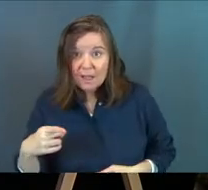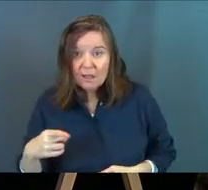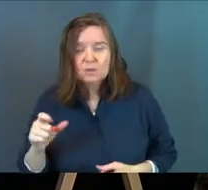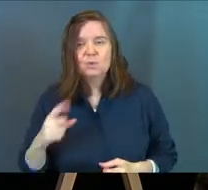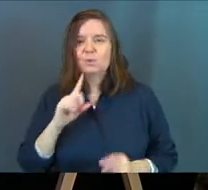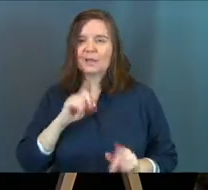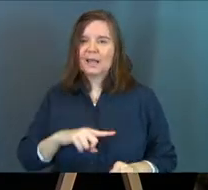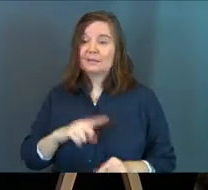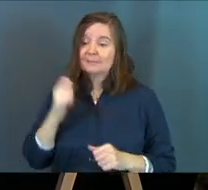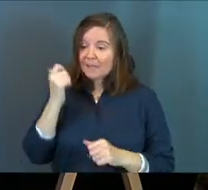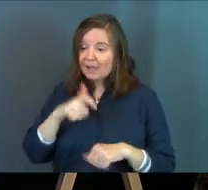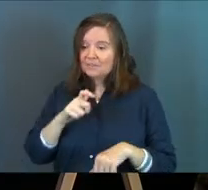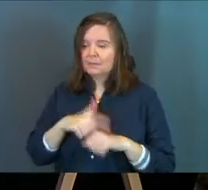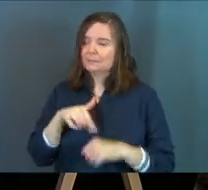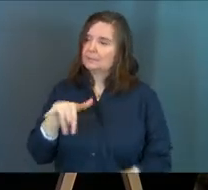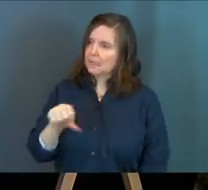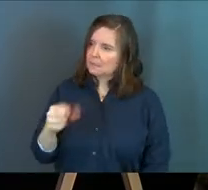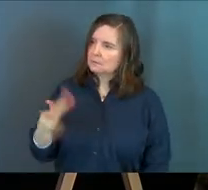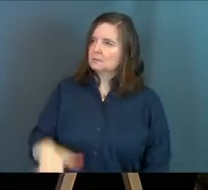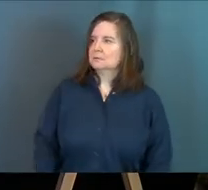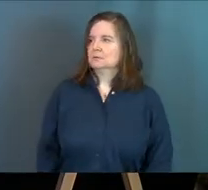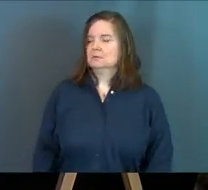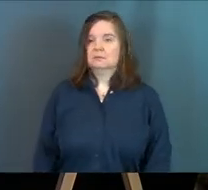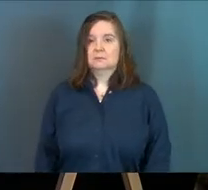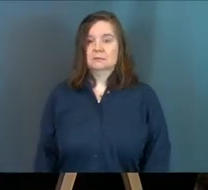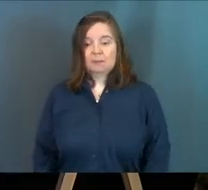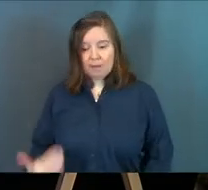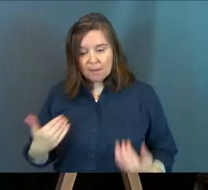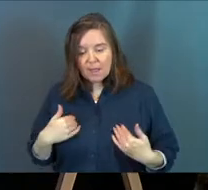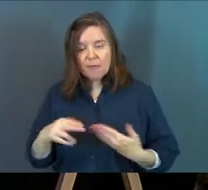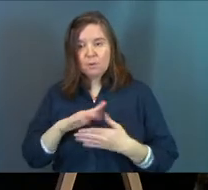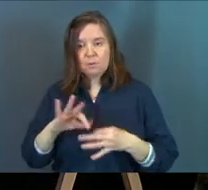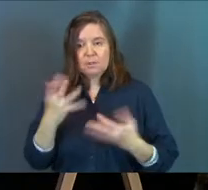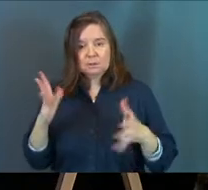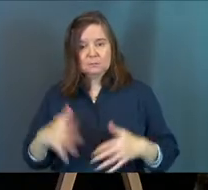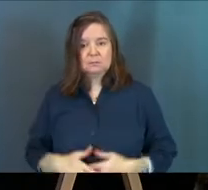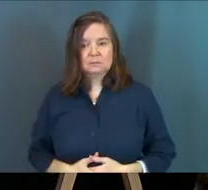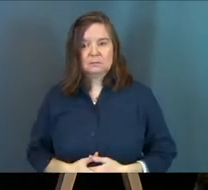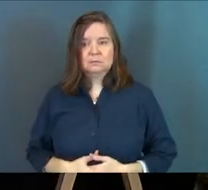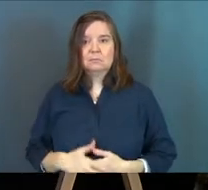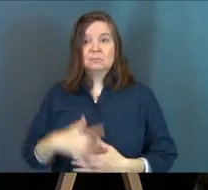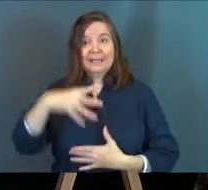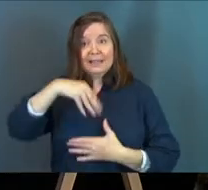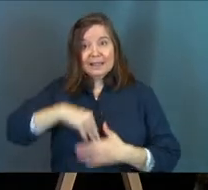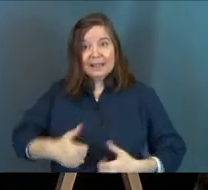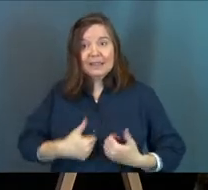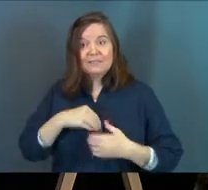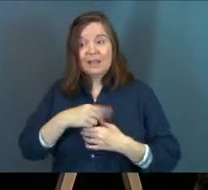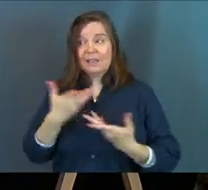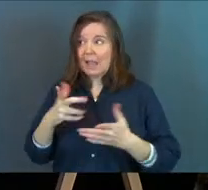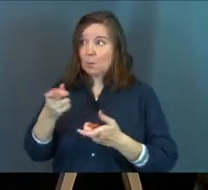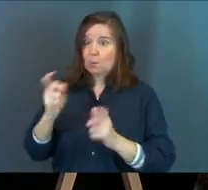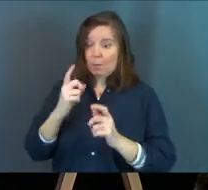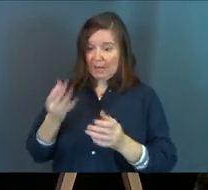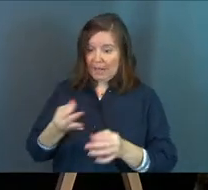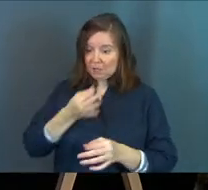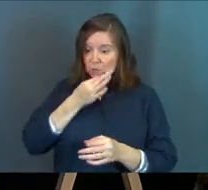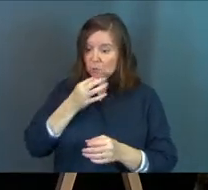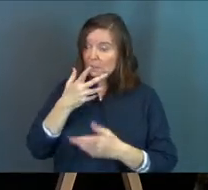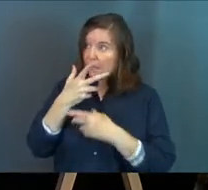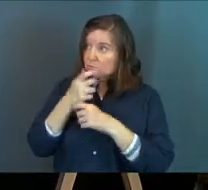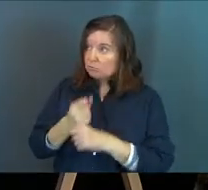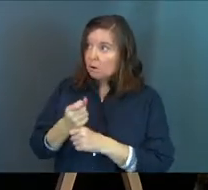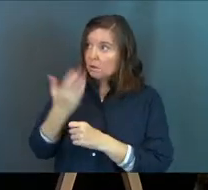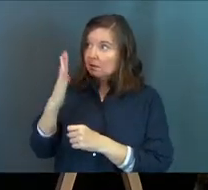You could answer them every time, yes, I have the Holy Spirit dwelling in me. That was a gift I got as soon as